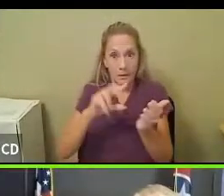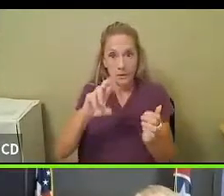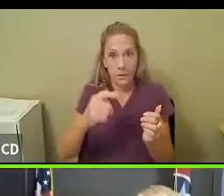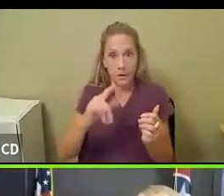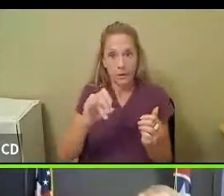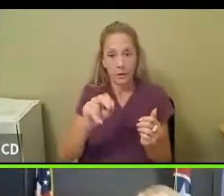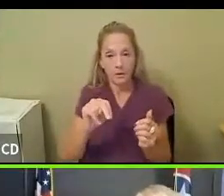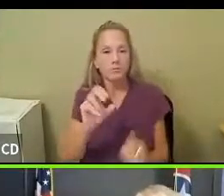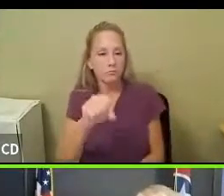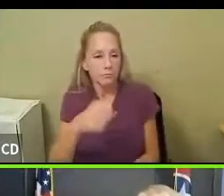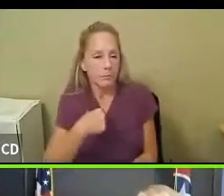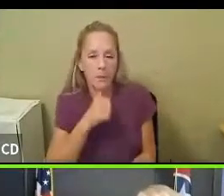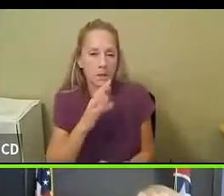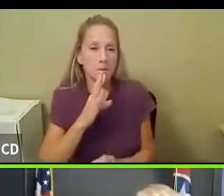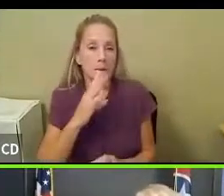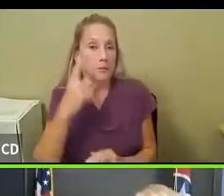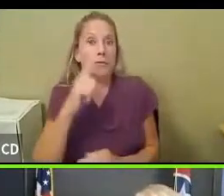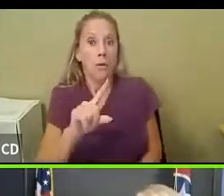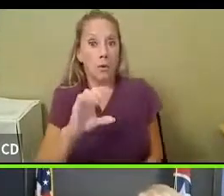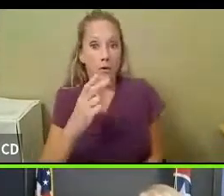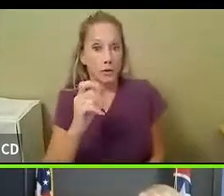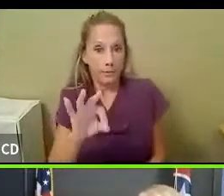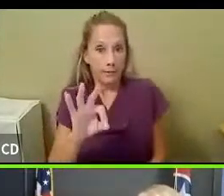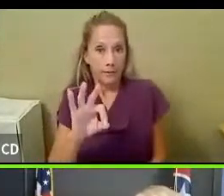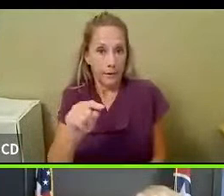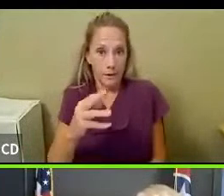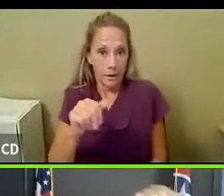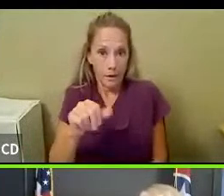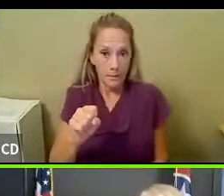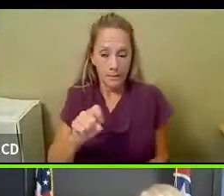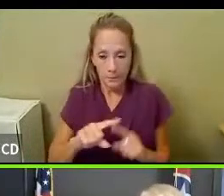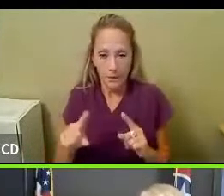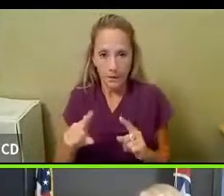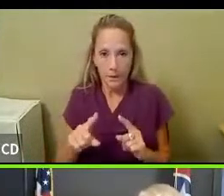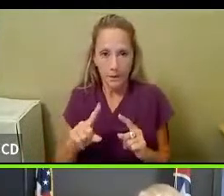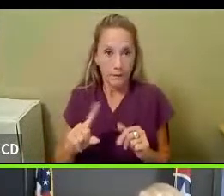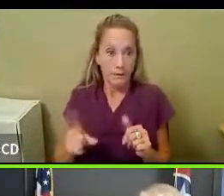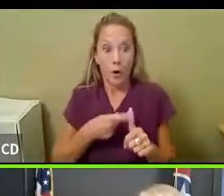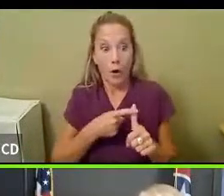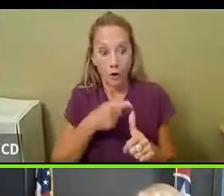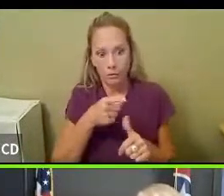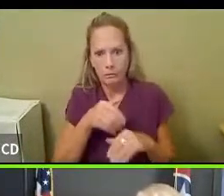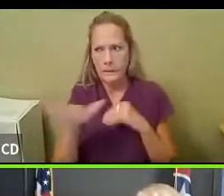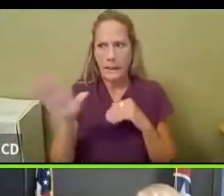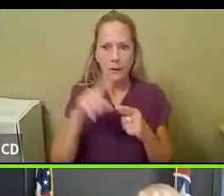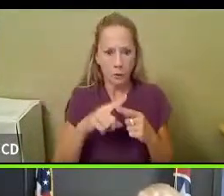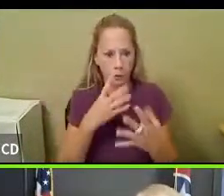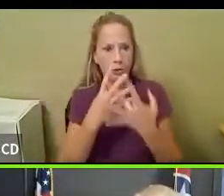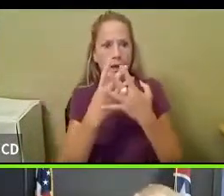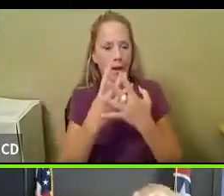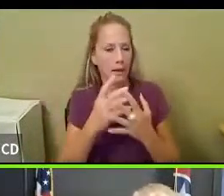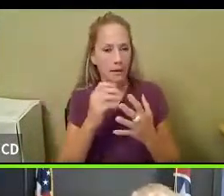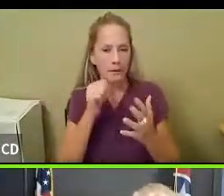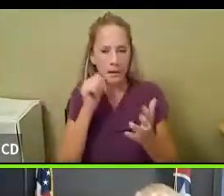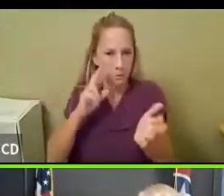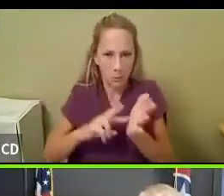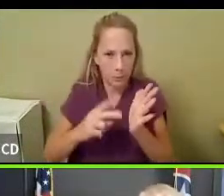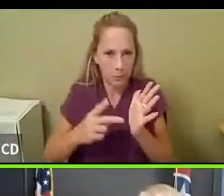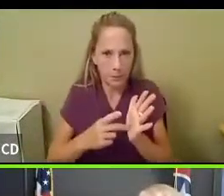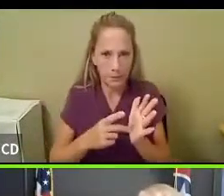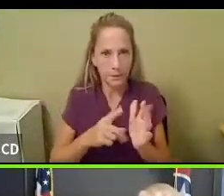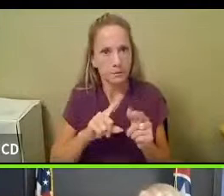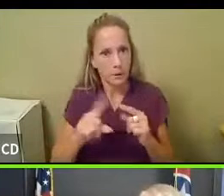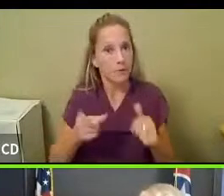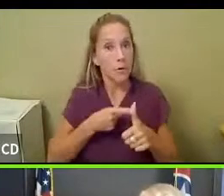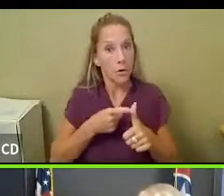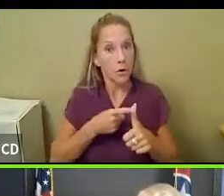will both say, the first thing is not to send someone to jail. The first thing is